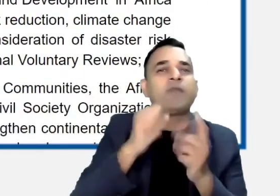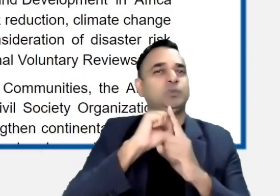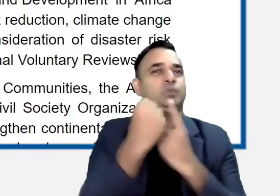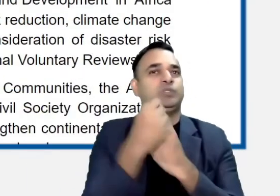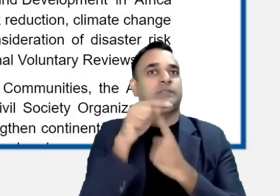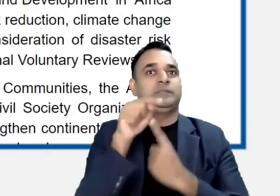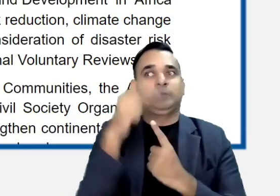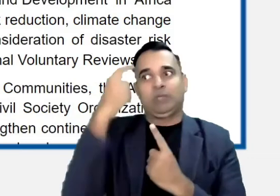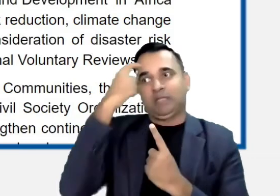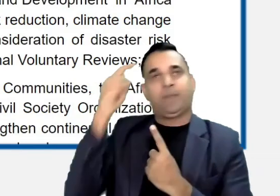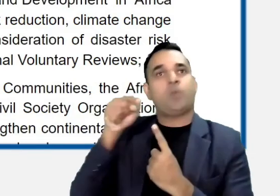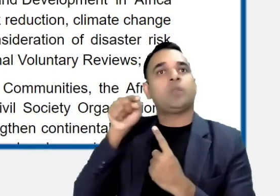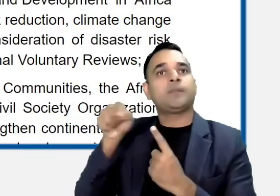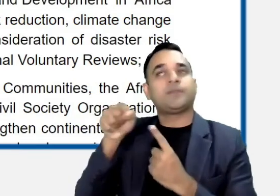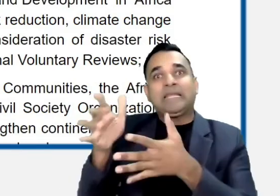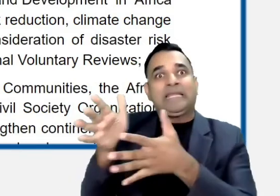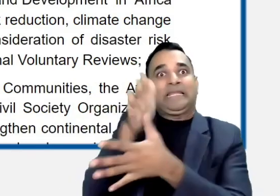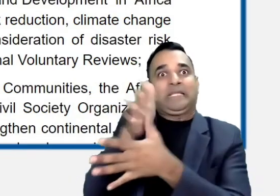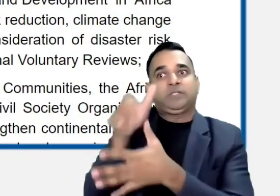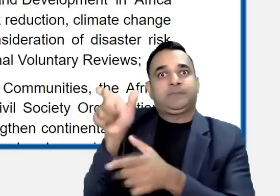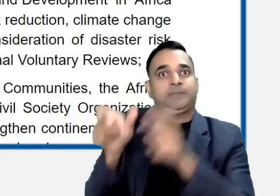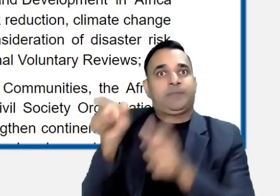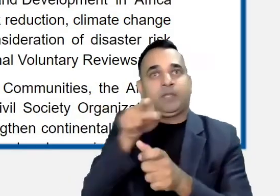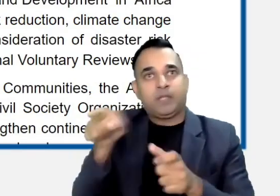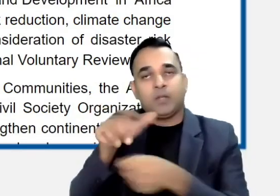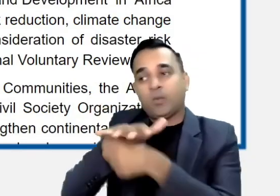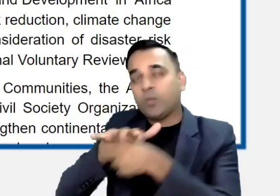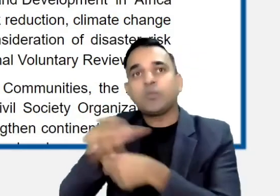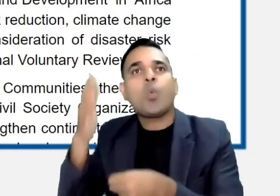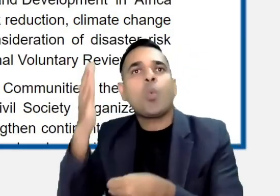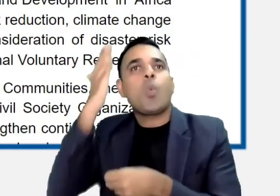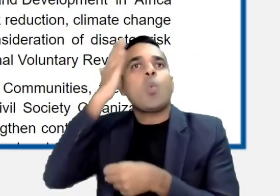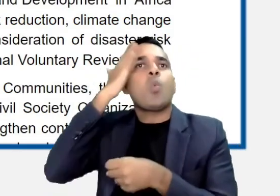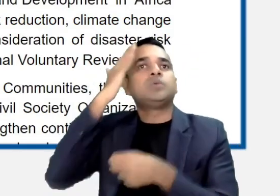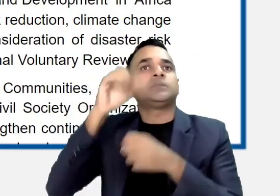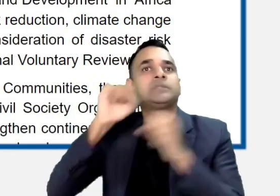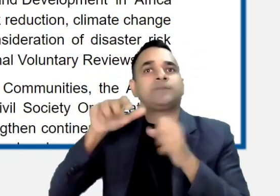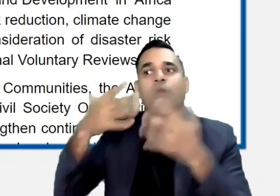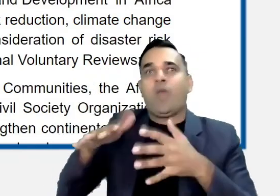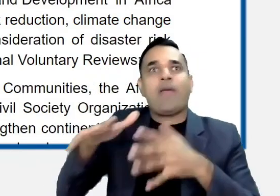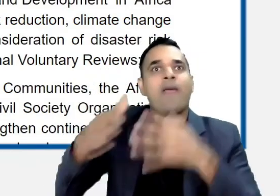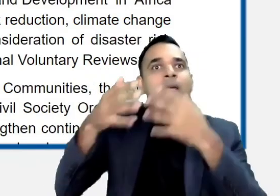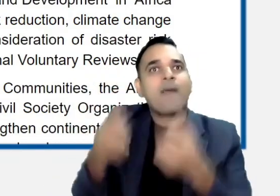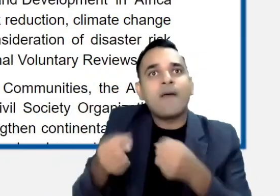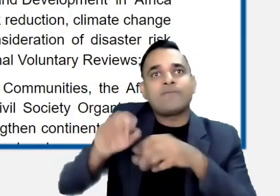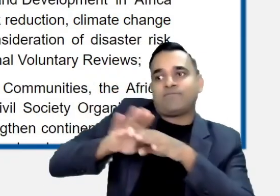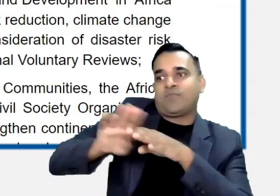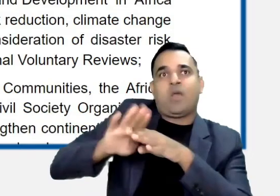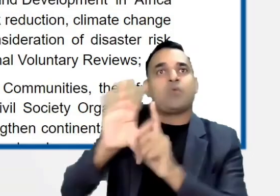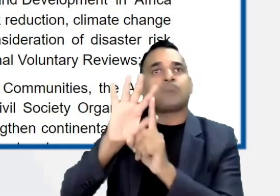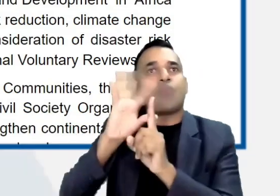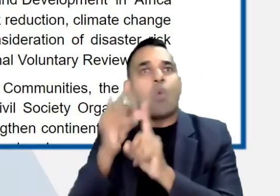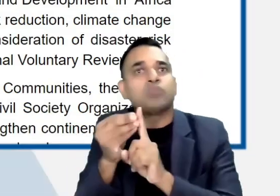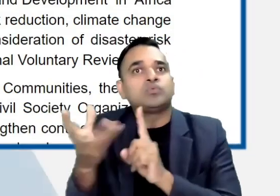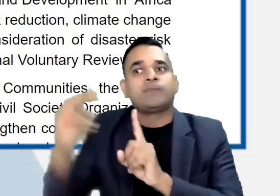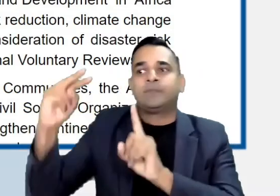commit to advocate for and support strong risk governance systems supported by regulatory and legal frameworks to